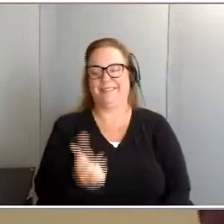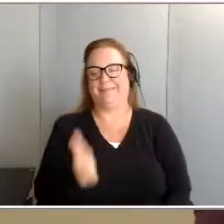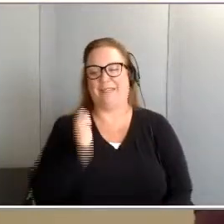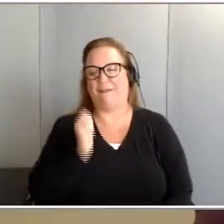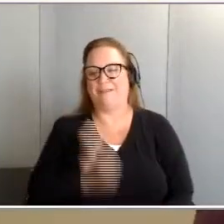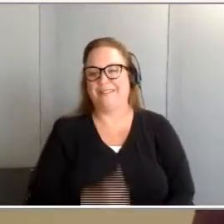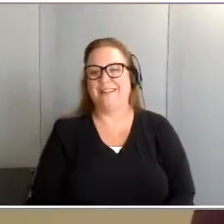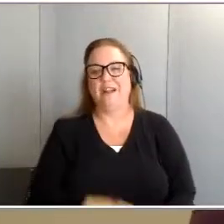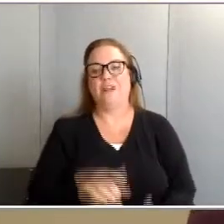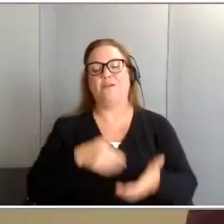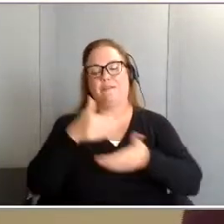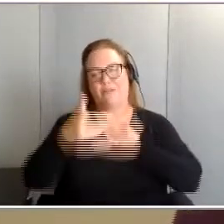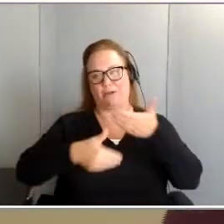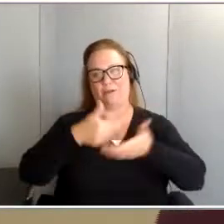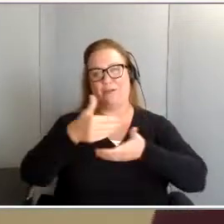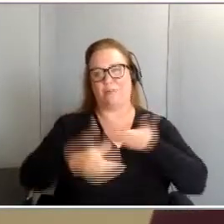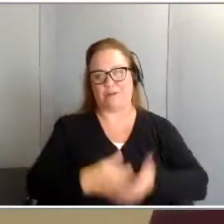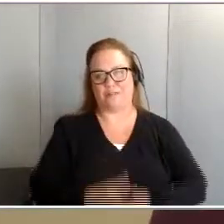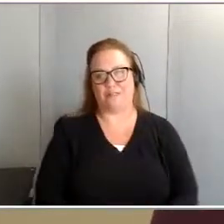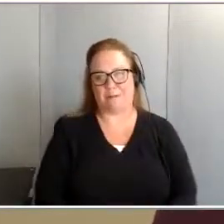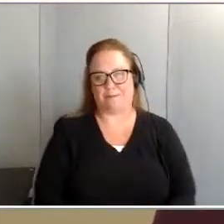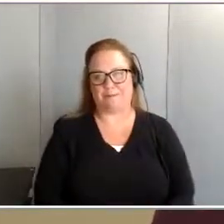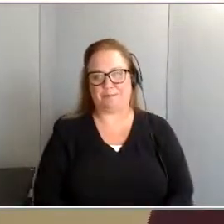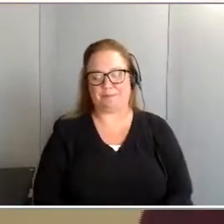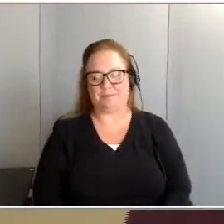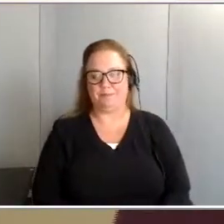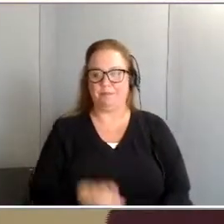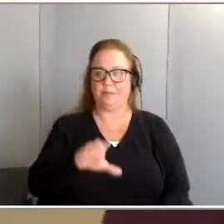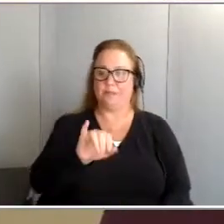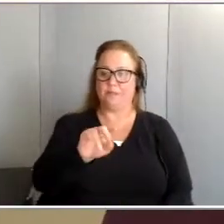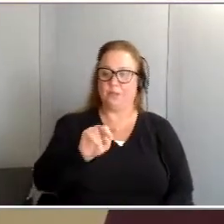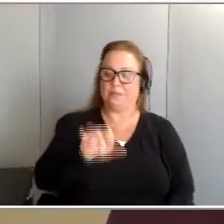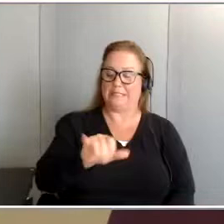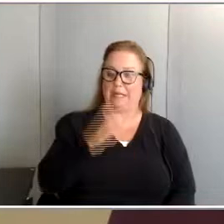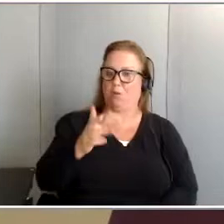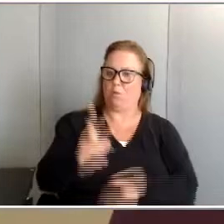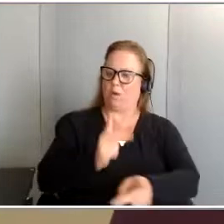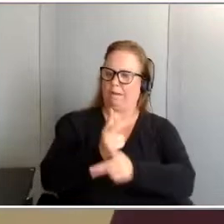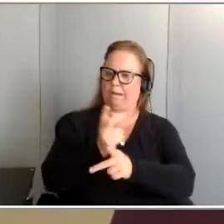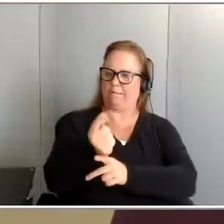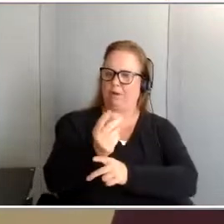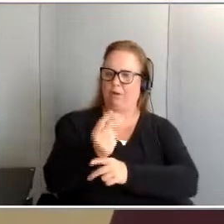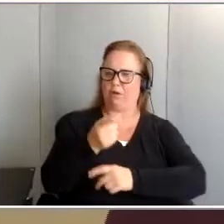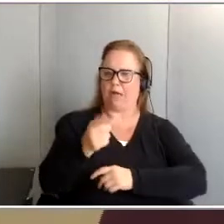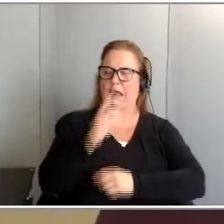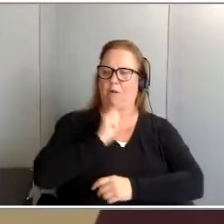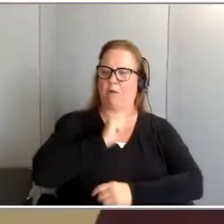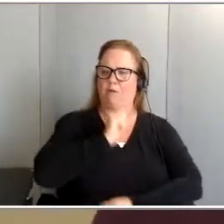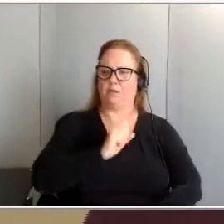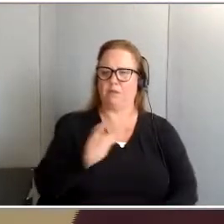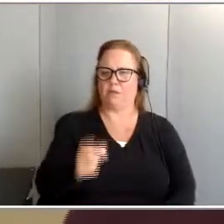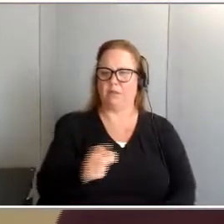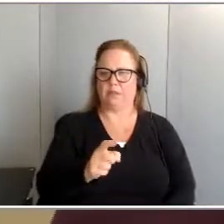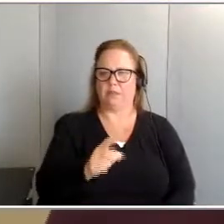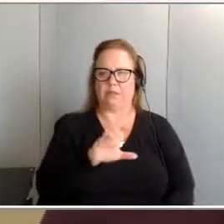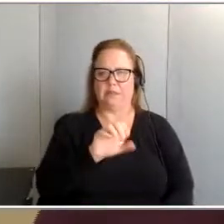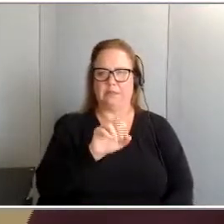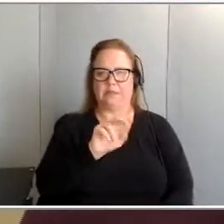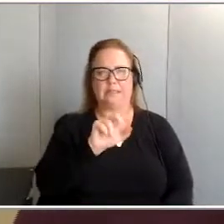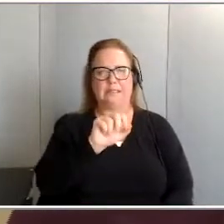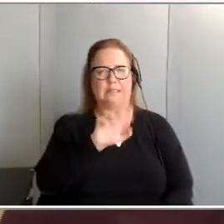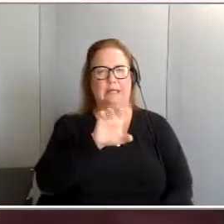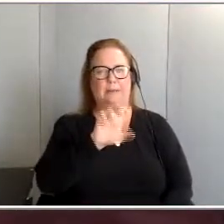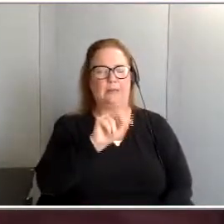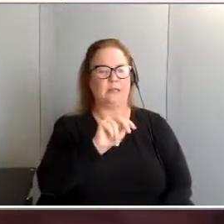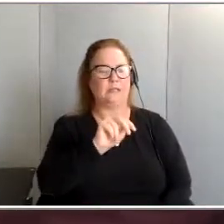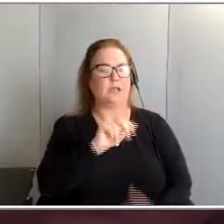go through the steps and make it happen. I guess tell us about Cindy, first of all. What kind of dog is she? How old is she? Cinnabon is a little Chihuahua